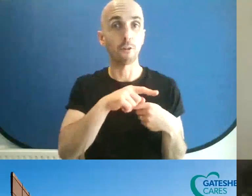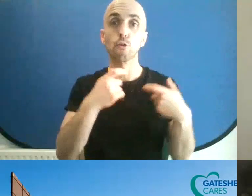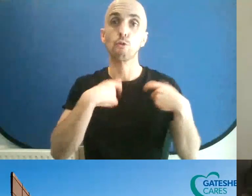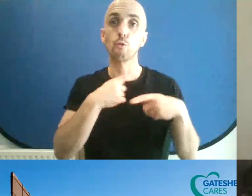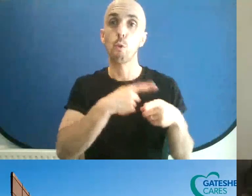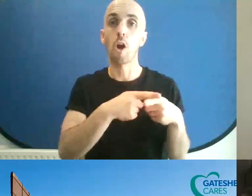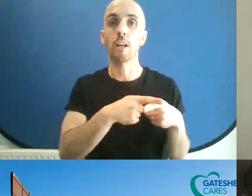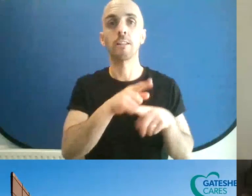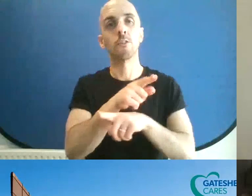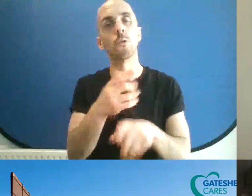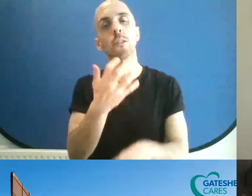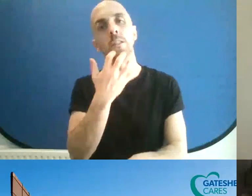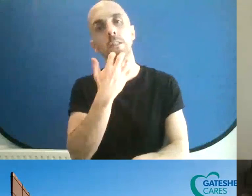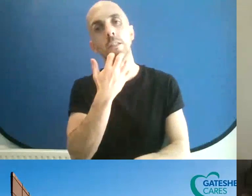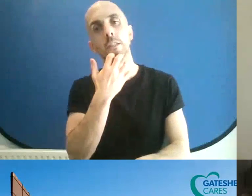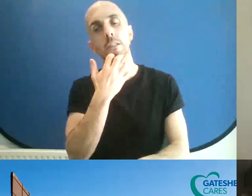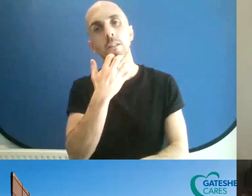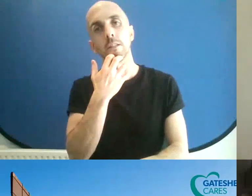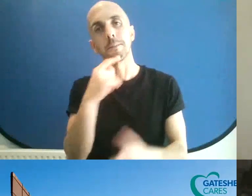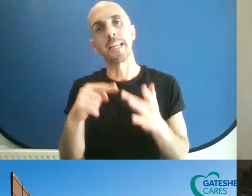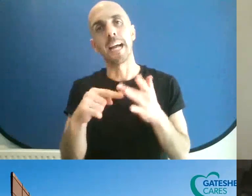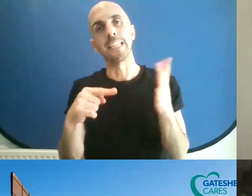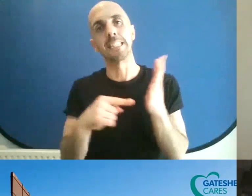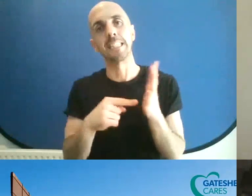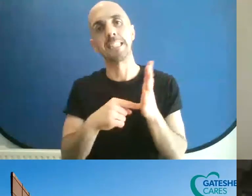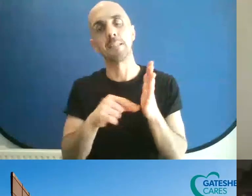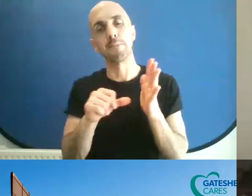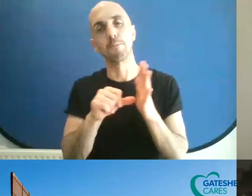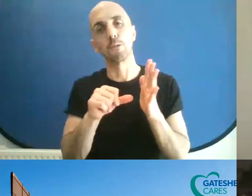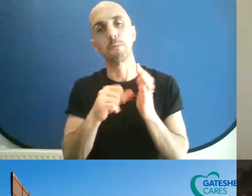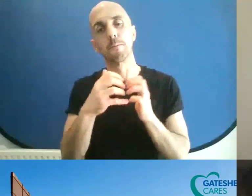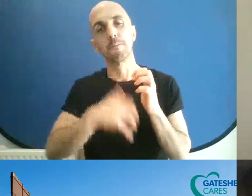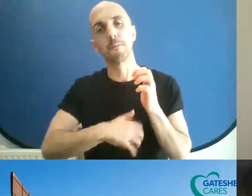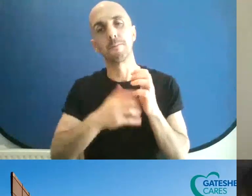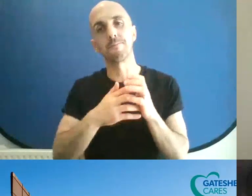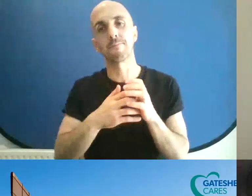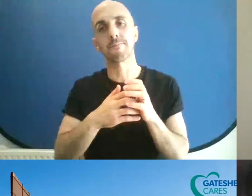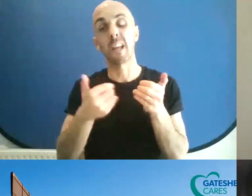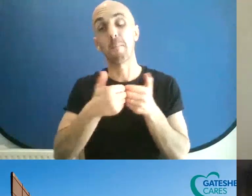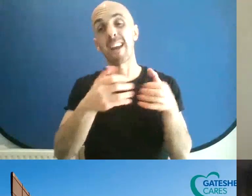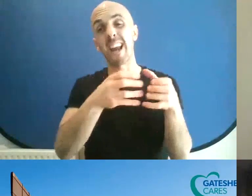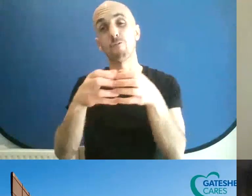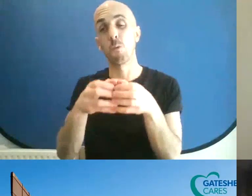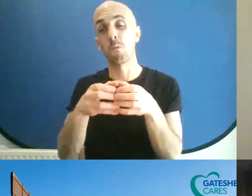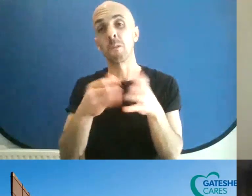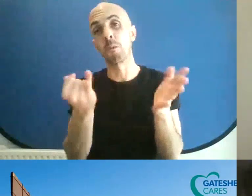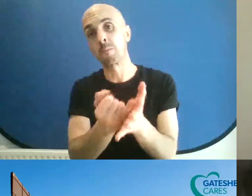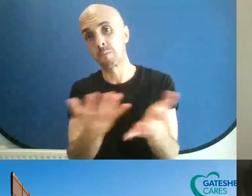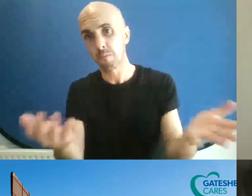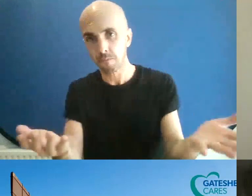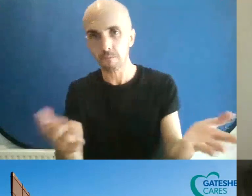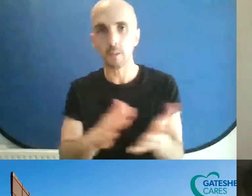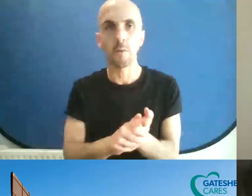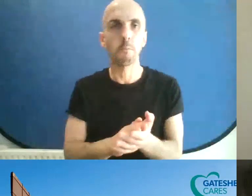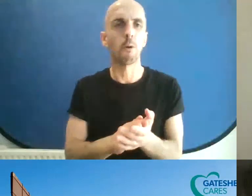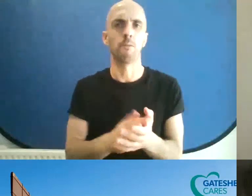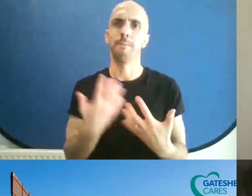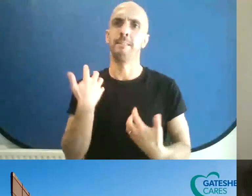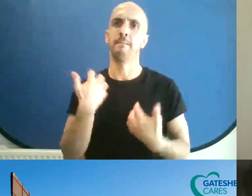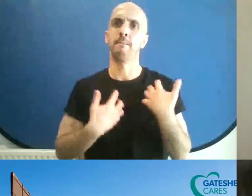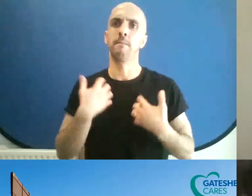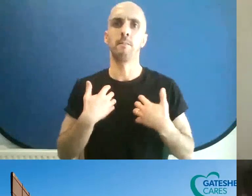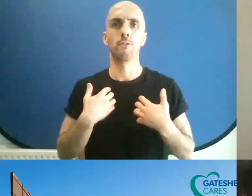for bearing with us with the IT glitches, the breakout rooms and so on. It's been fascinating hearing about what you've been doing up in